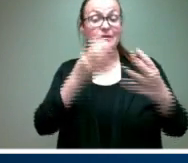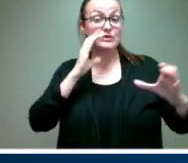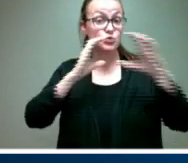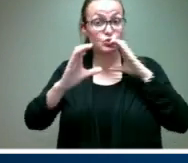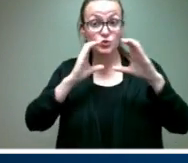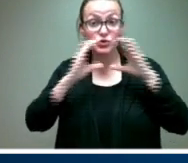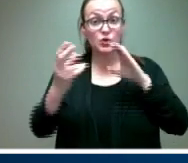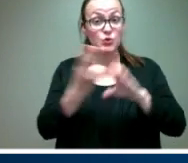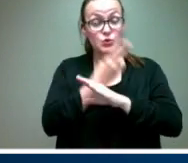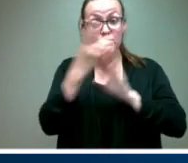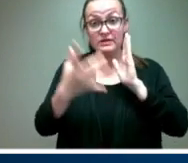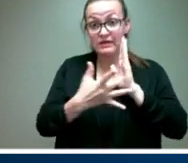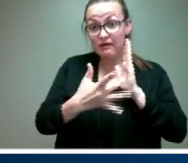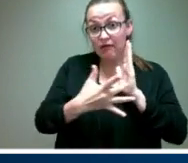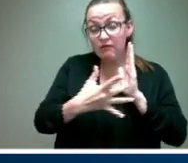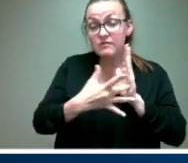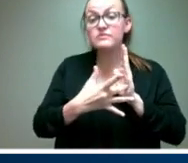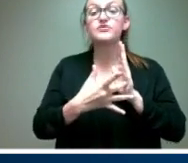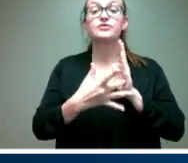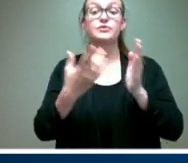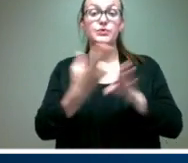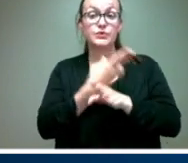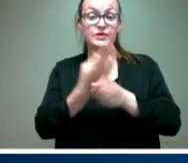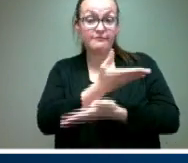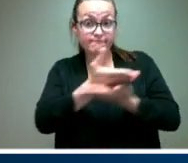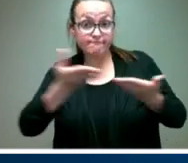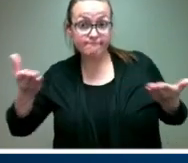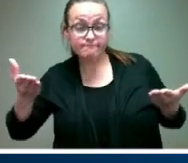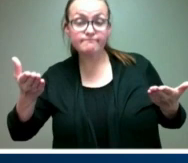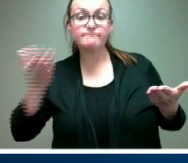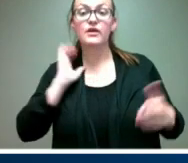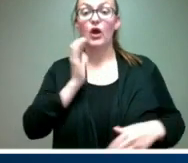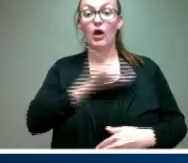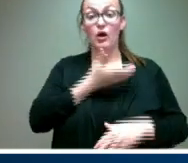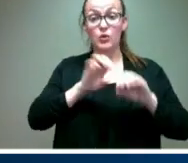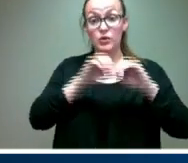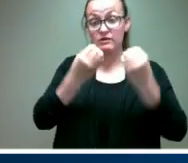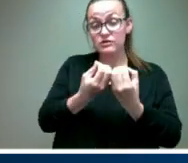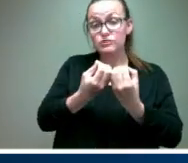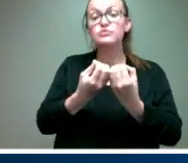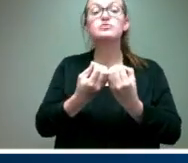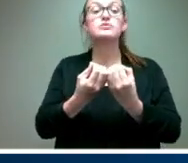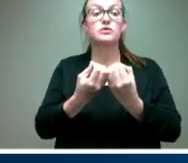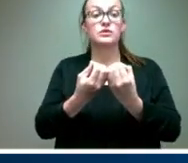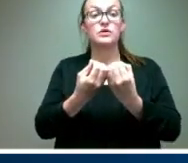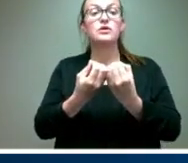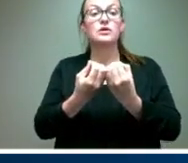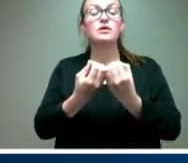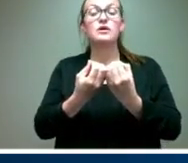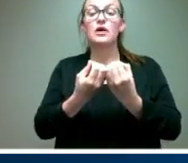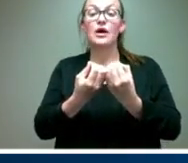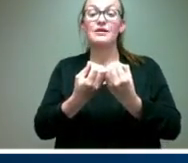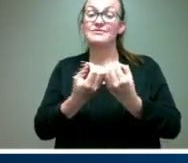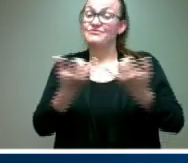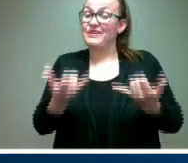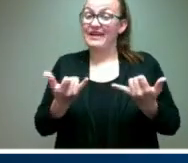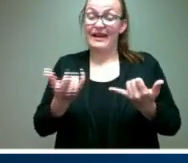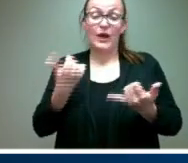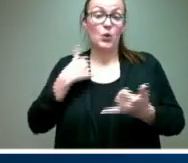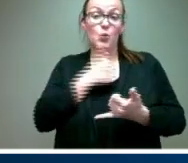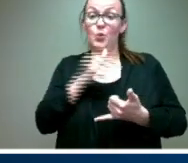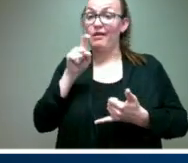using technology and using devices. Our organization is going to have to, we're being forced to embrace that even